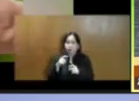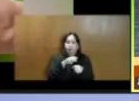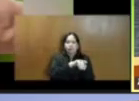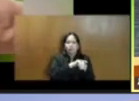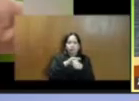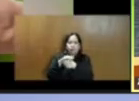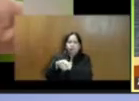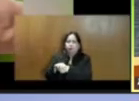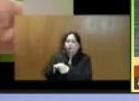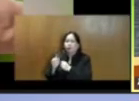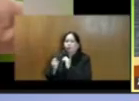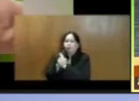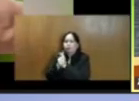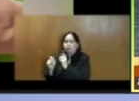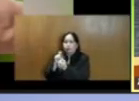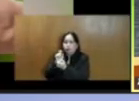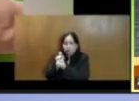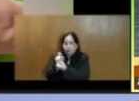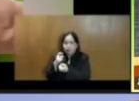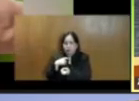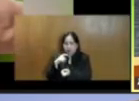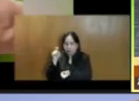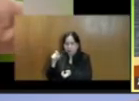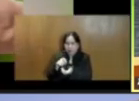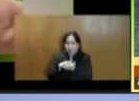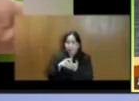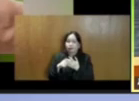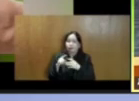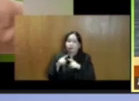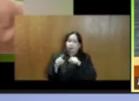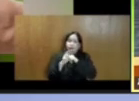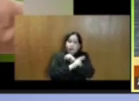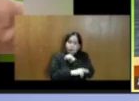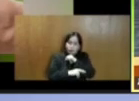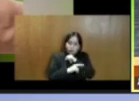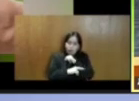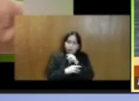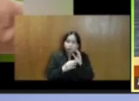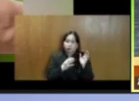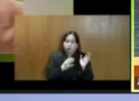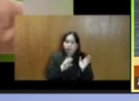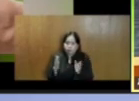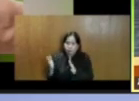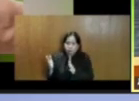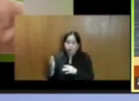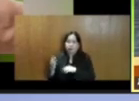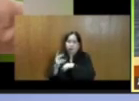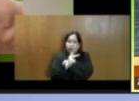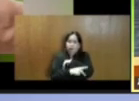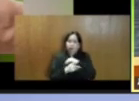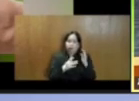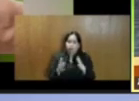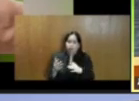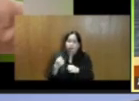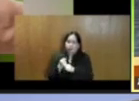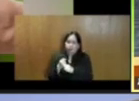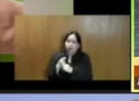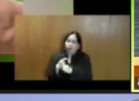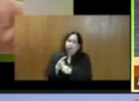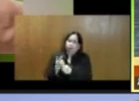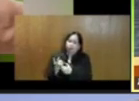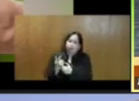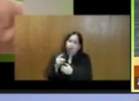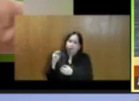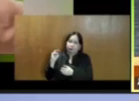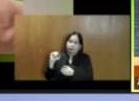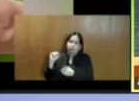the specific skills requirements. So the regional and provincial plan will really be the skills map requirements of the particular